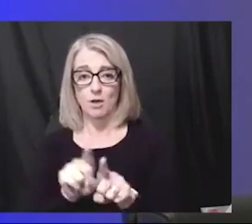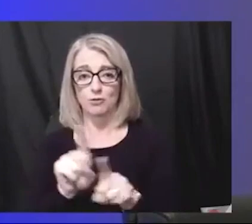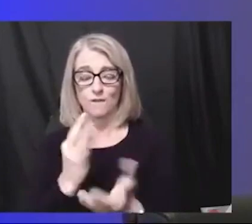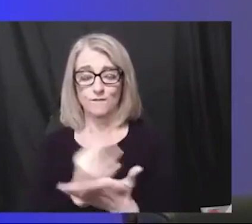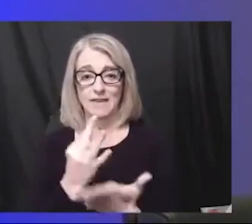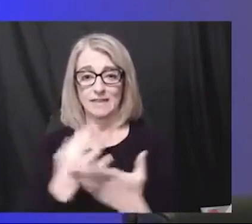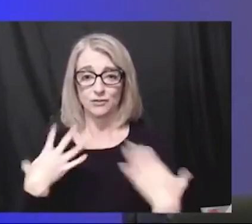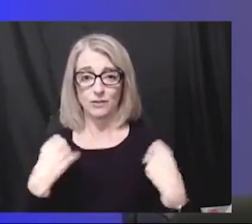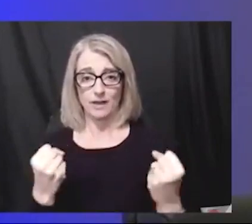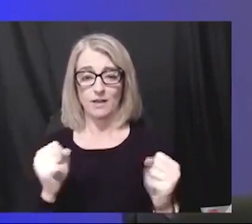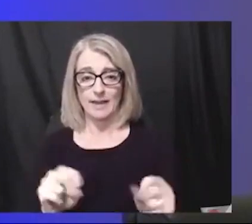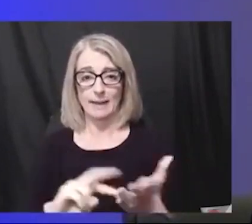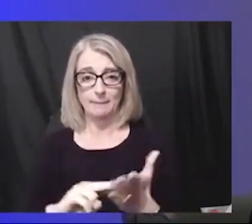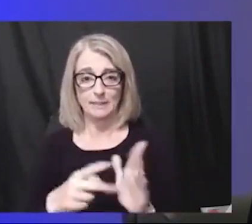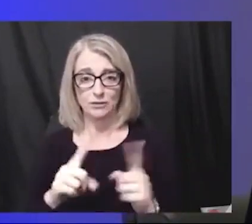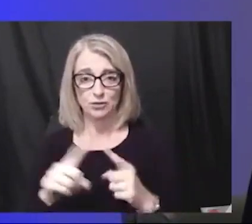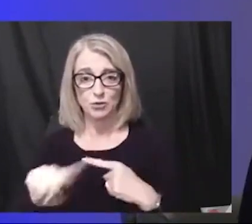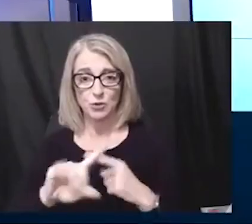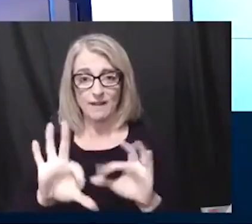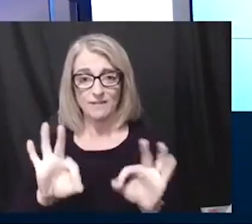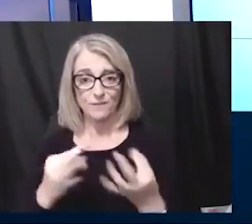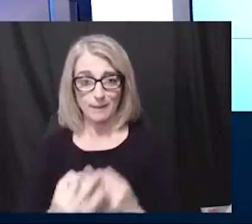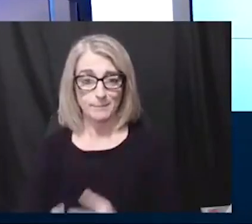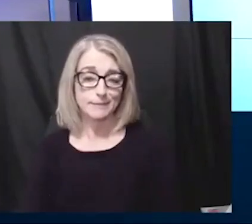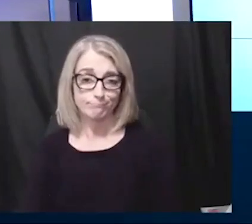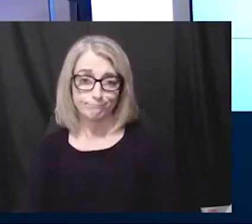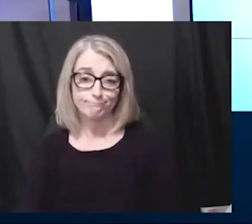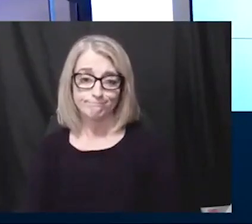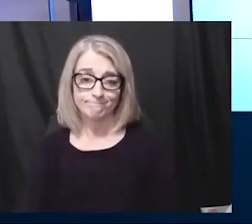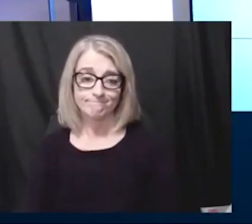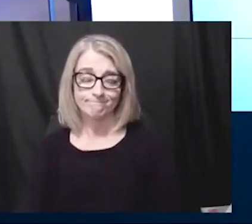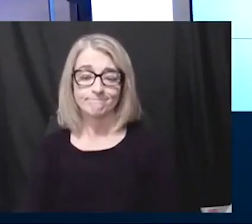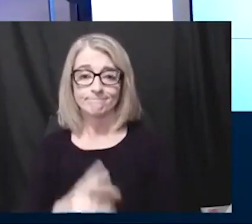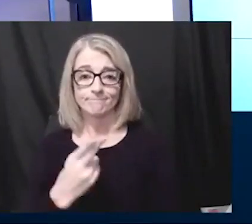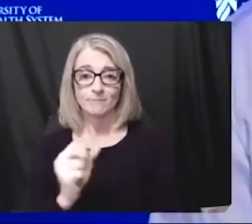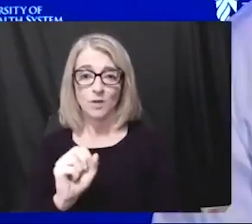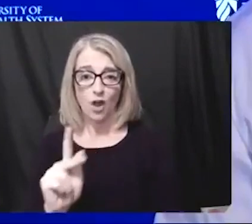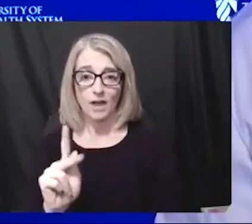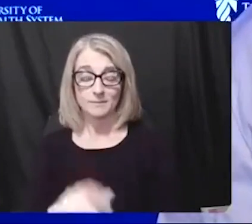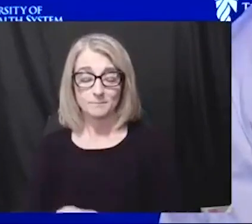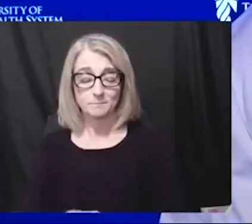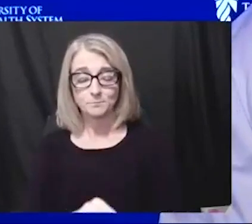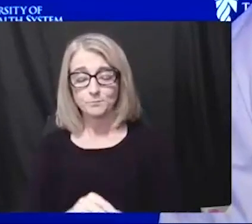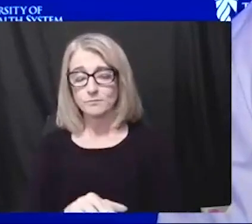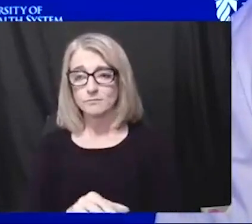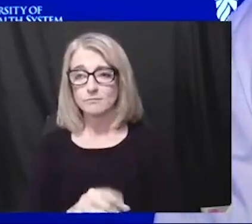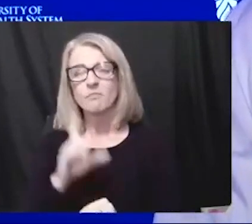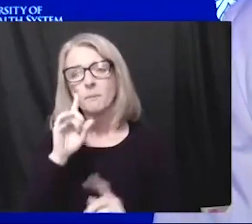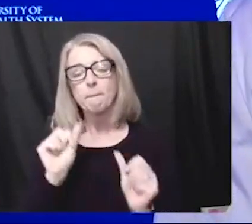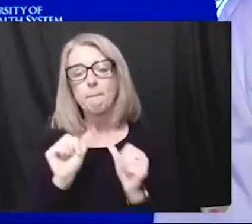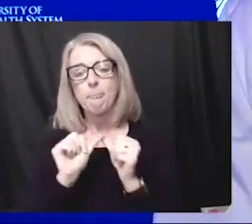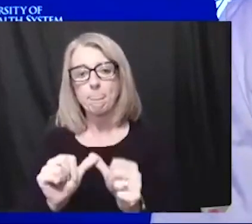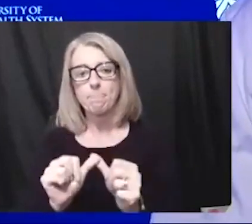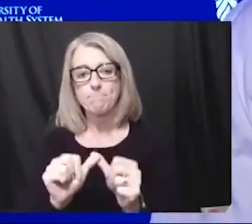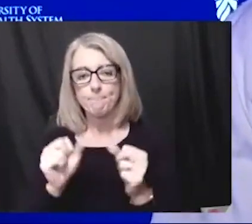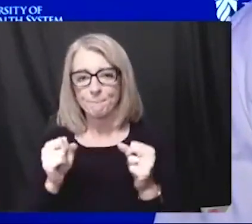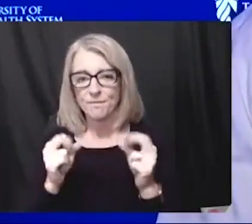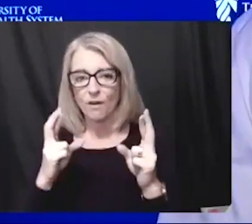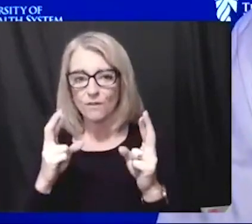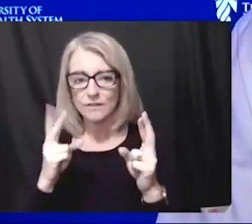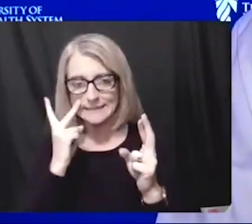There are consequences to our choices. So be ready to live with those consequences, which is losing your job, losing your income,